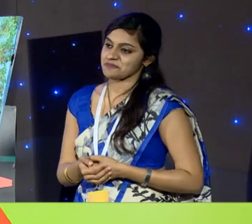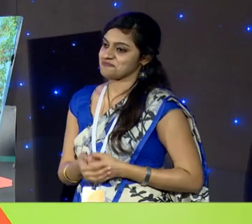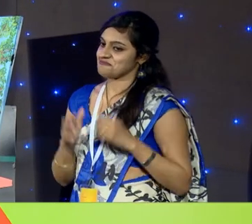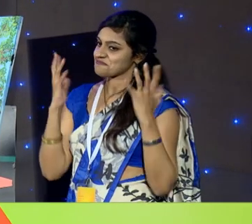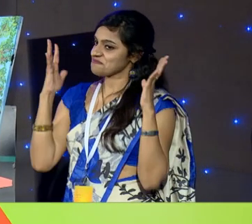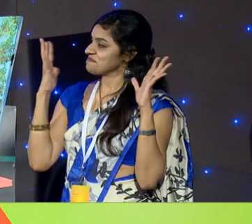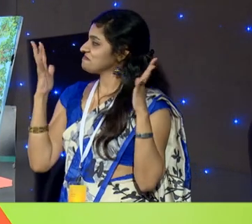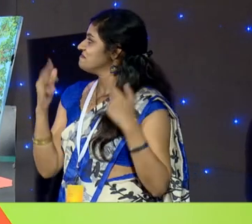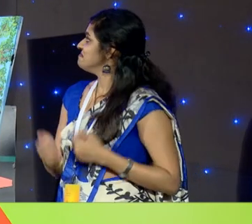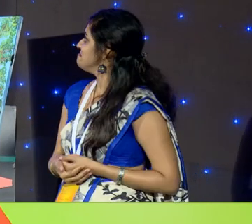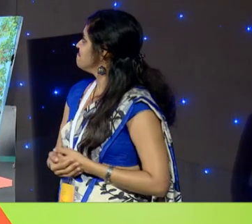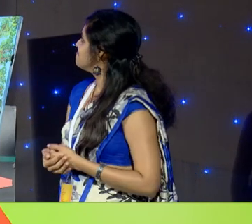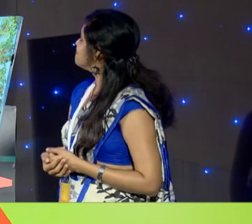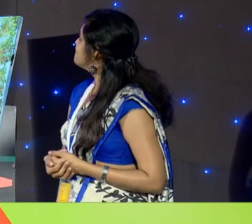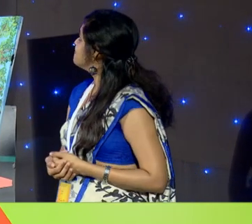Next.